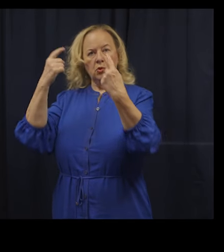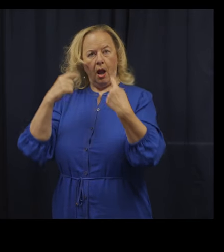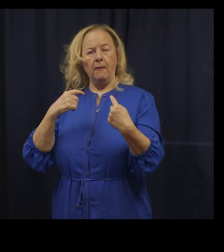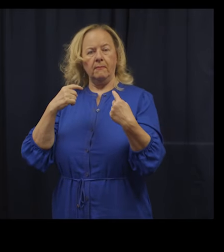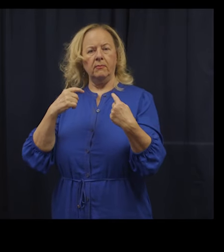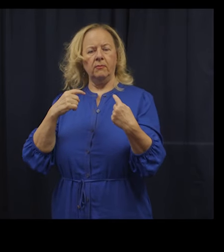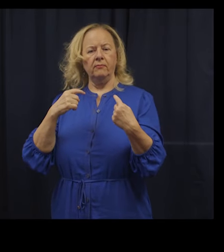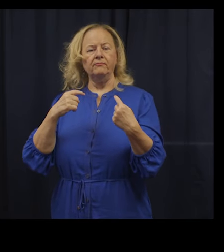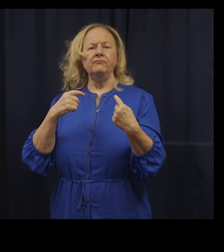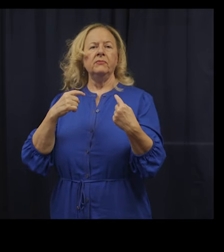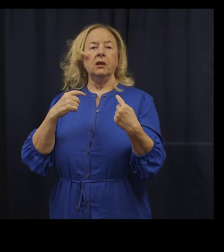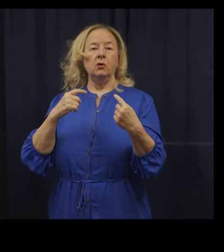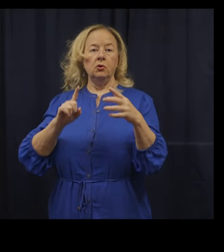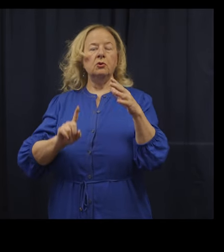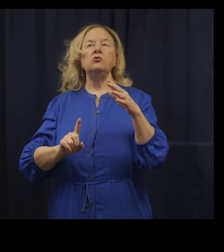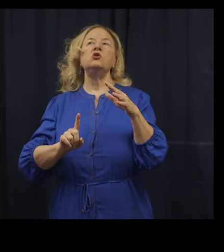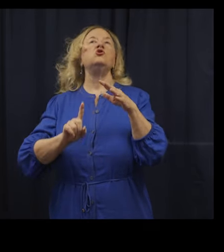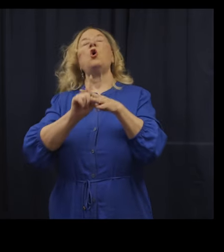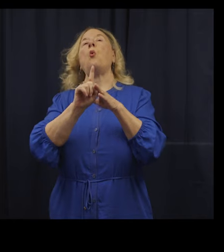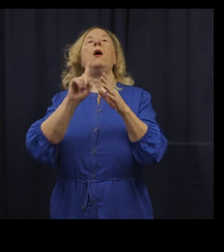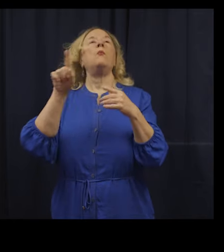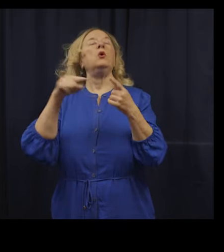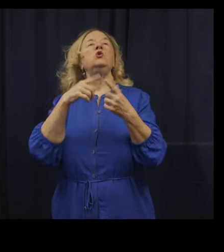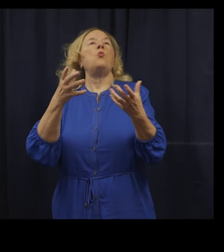you tell your boss when you want to go to work?